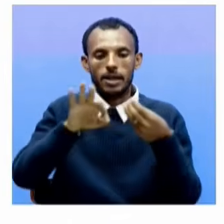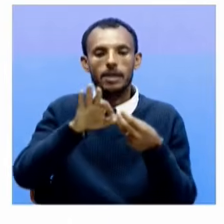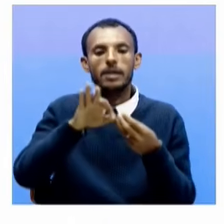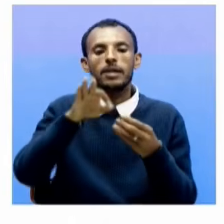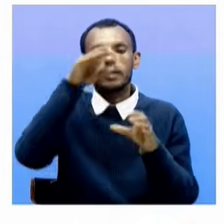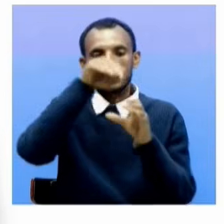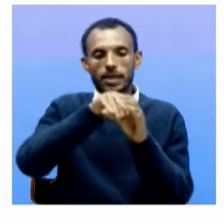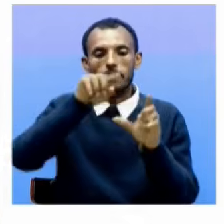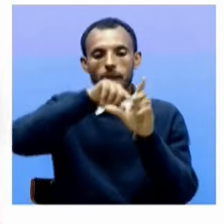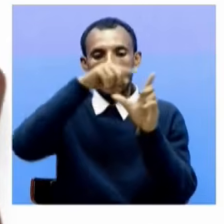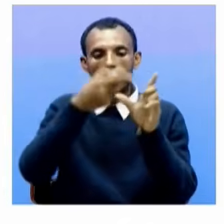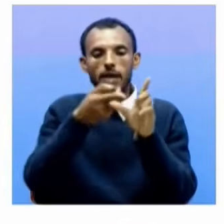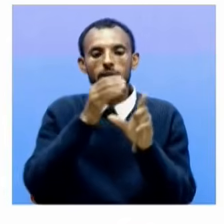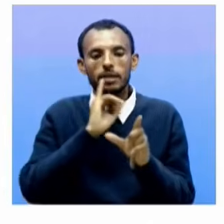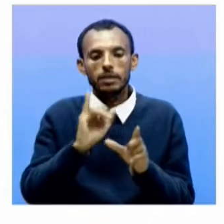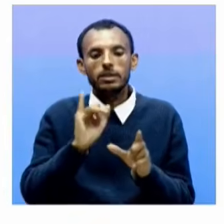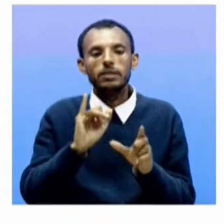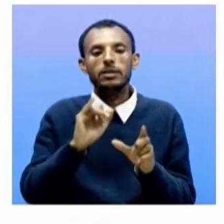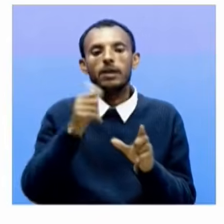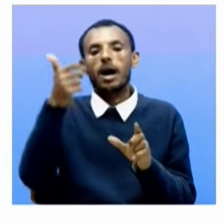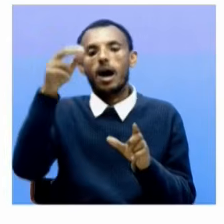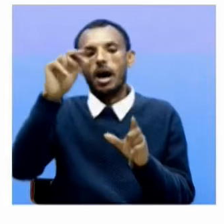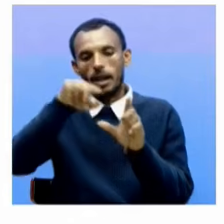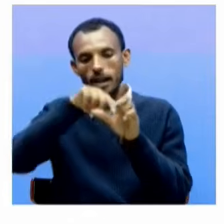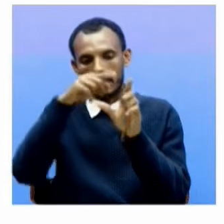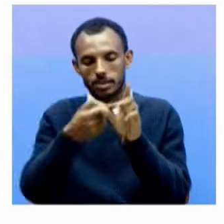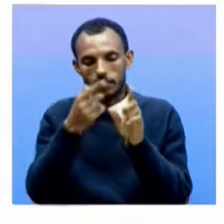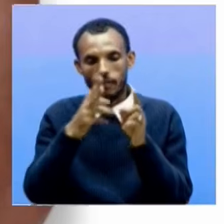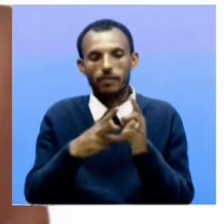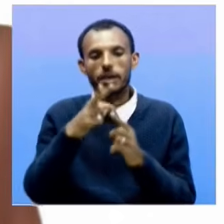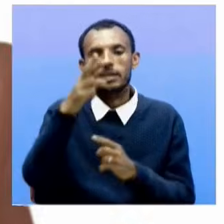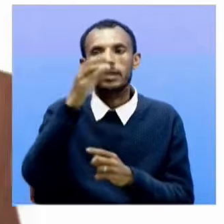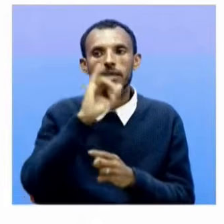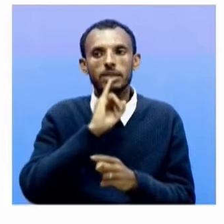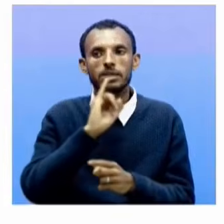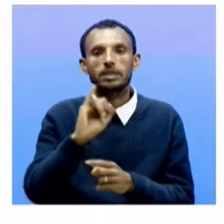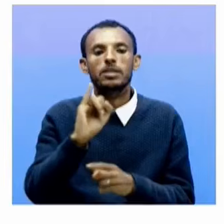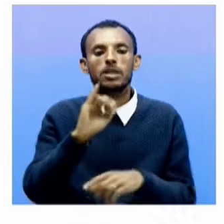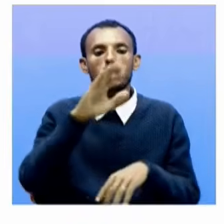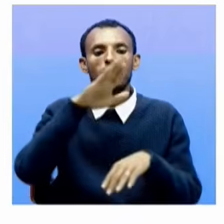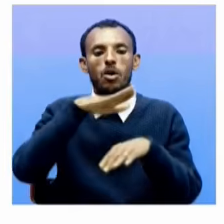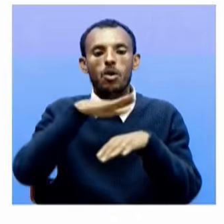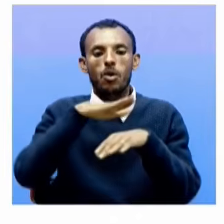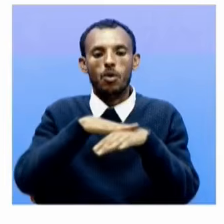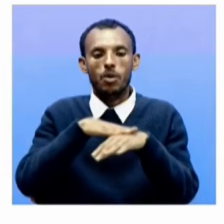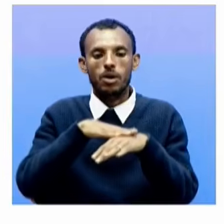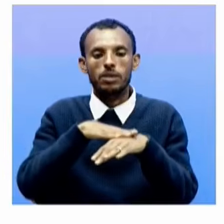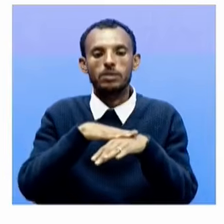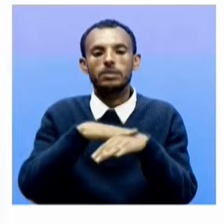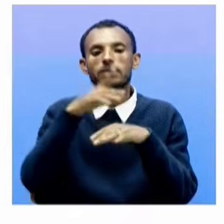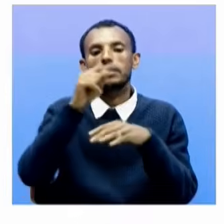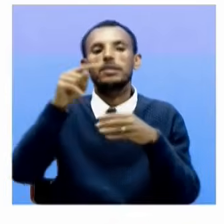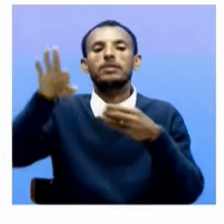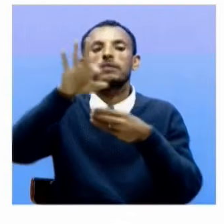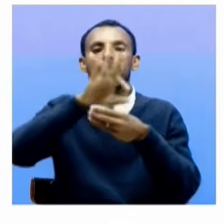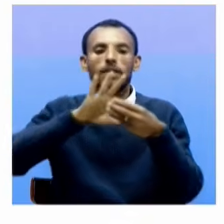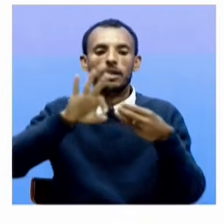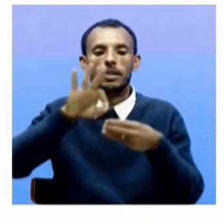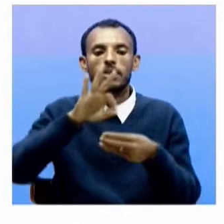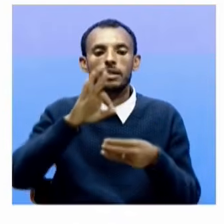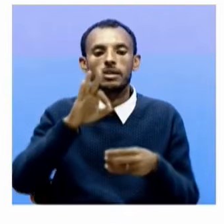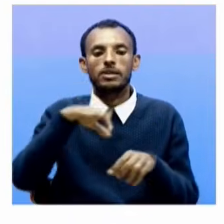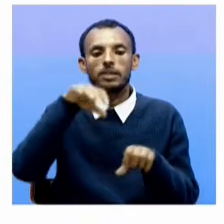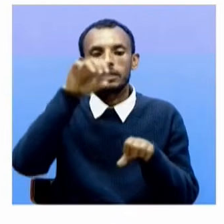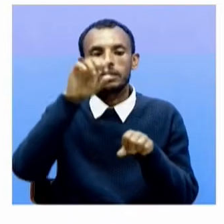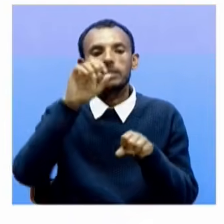angle is an angle whose vertex is on the circle, okay? Say